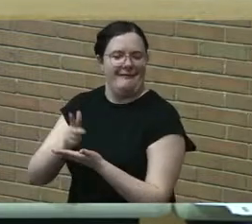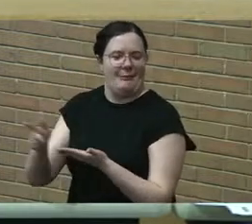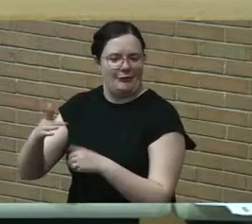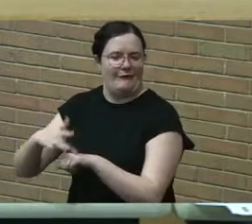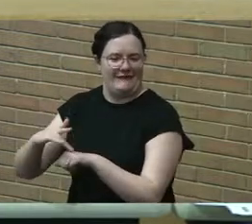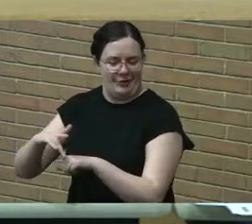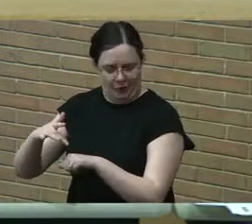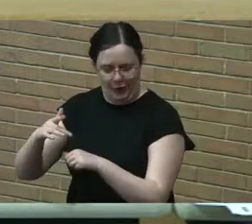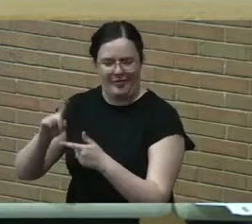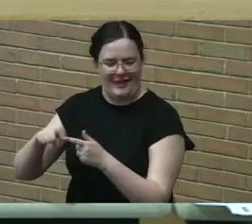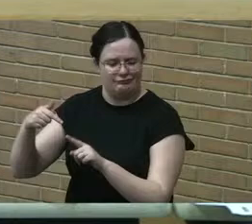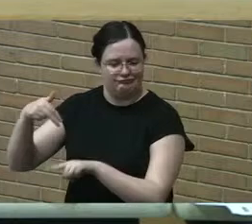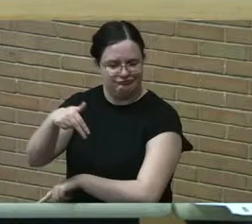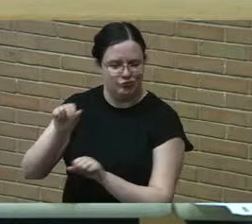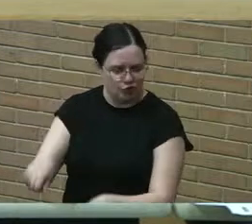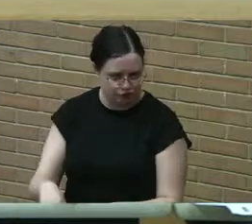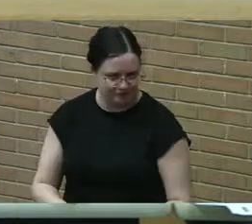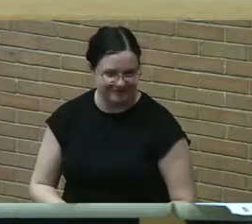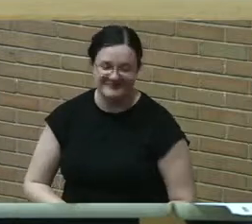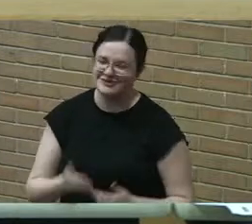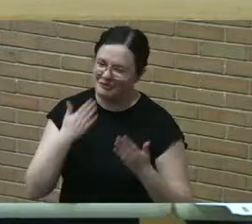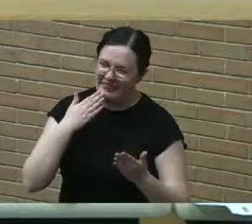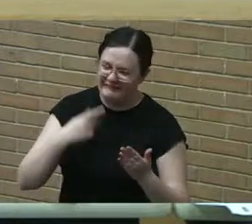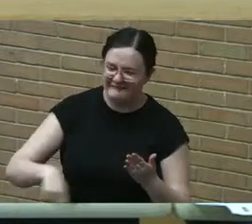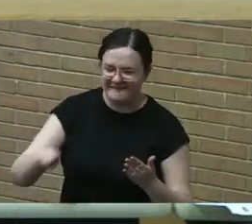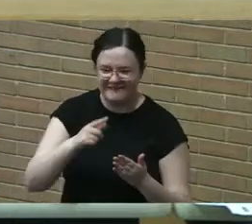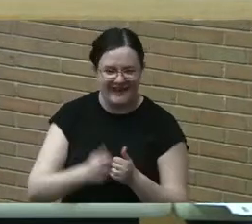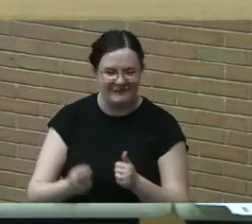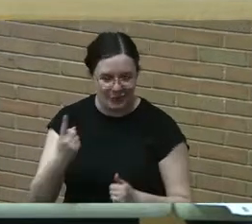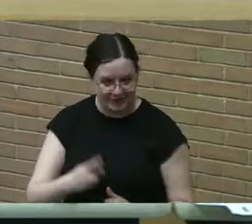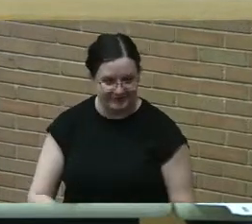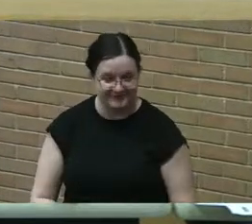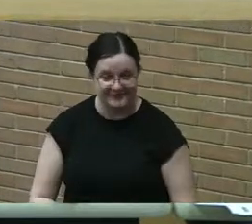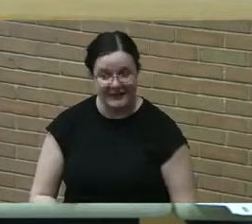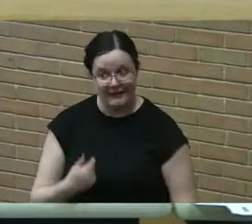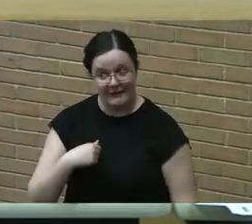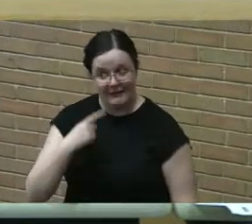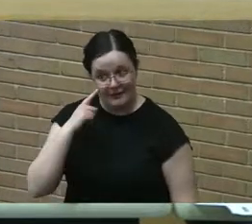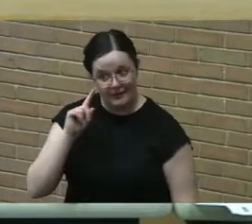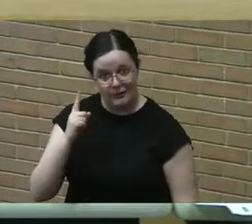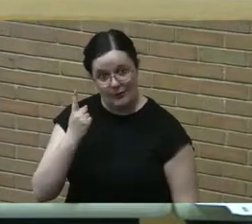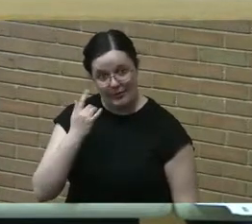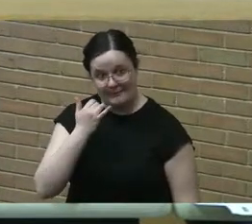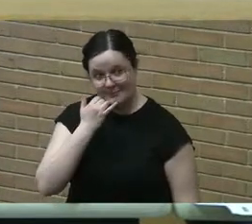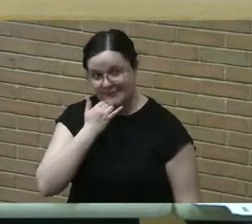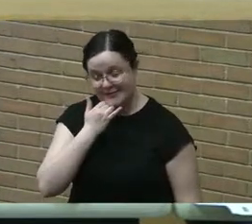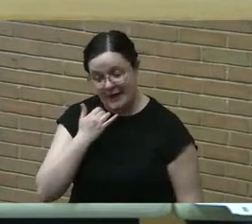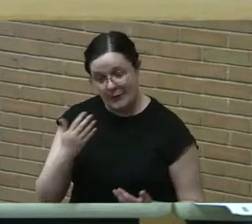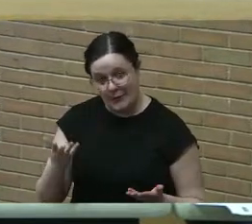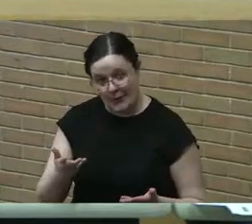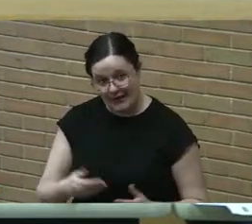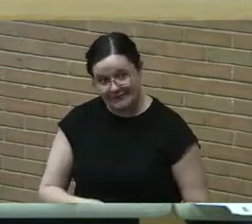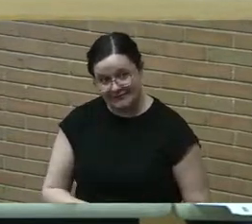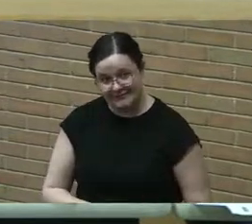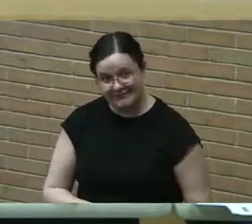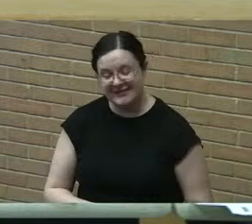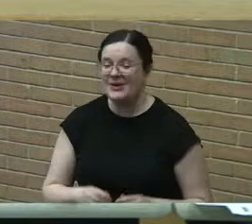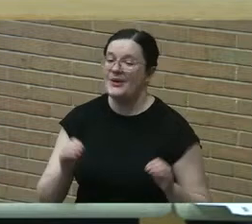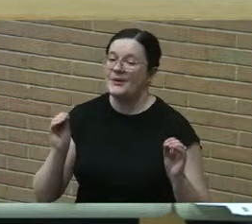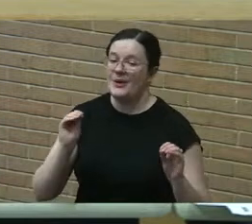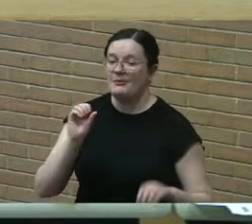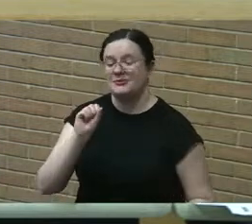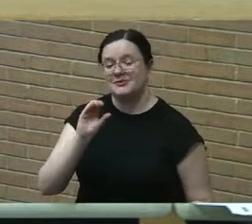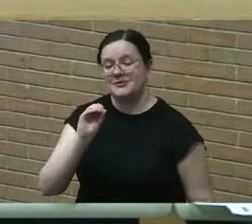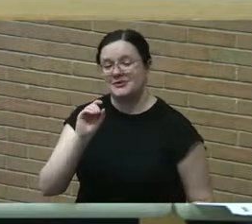So thank you to everybody. I think the only mistake we made is that we didn't have Scott Hetzko or one of the